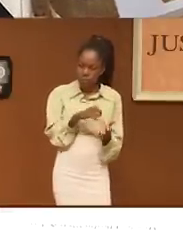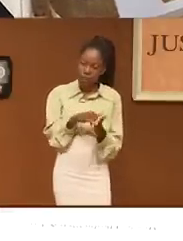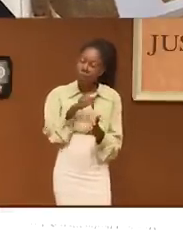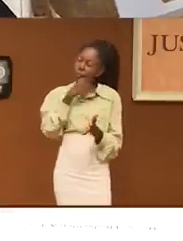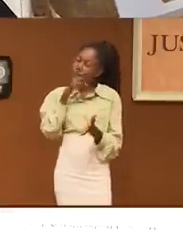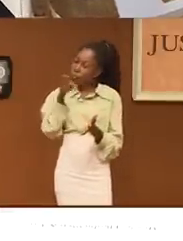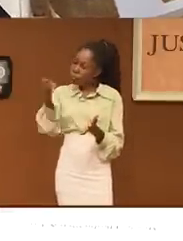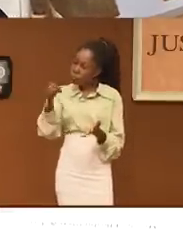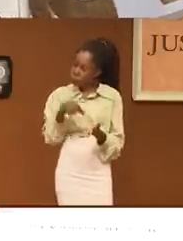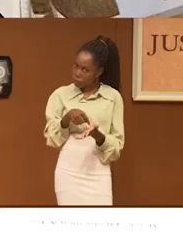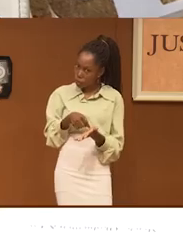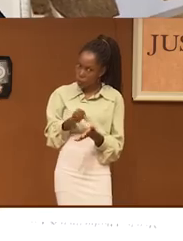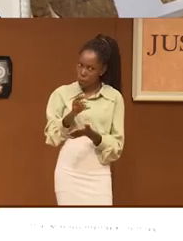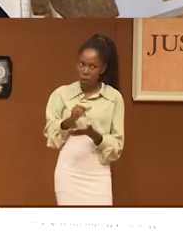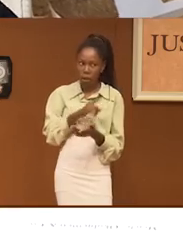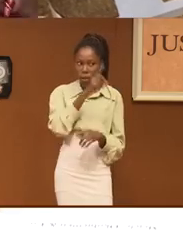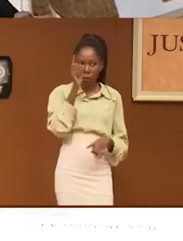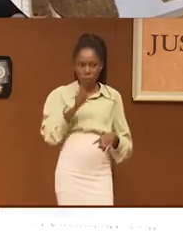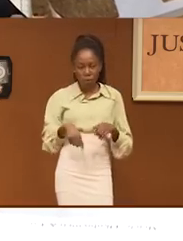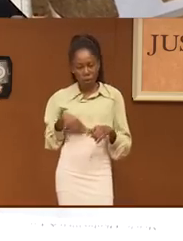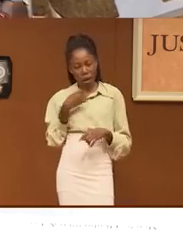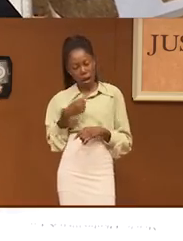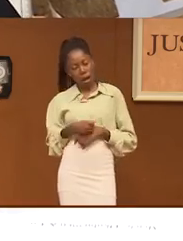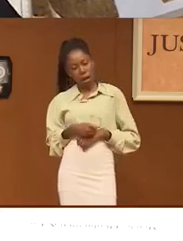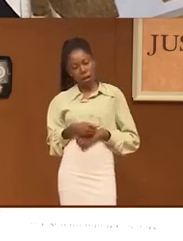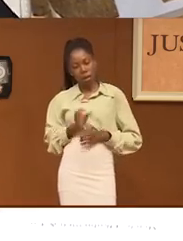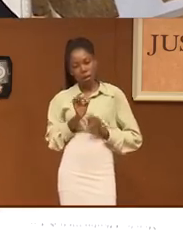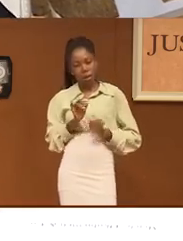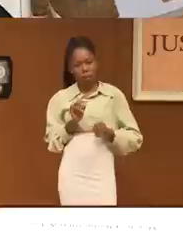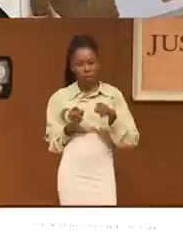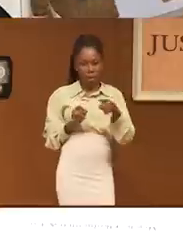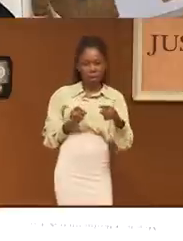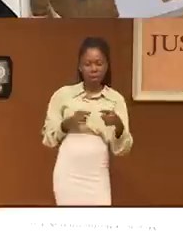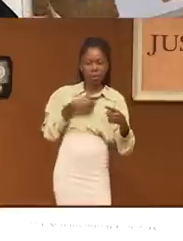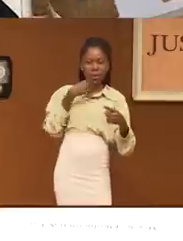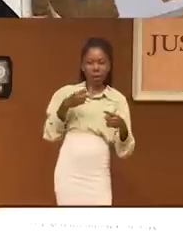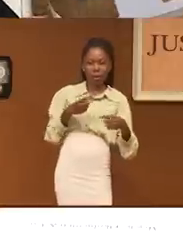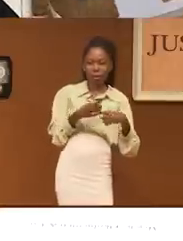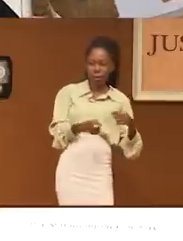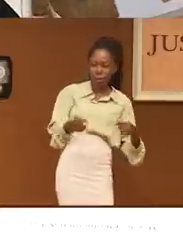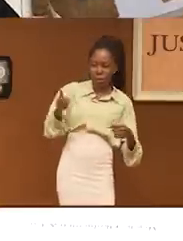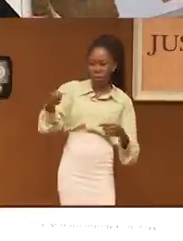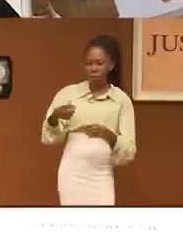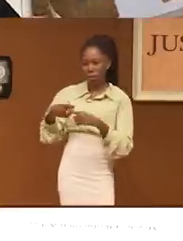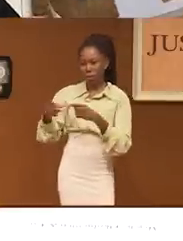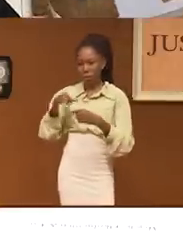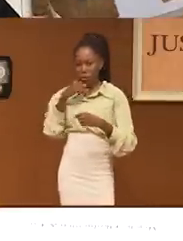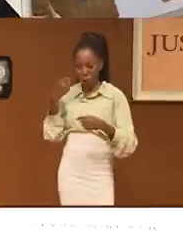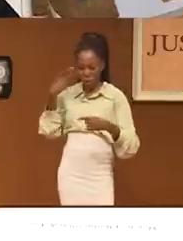owing him. So that I won't give judgment on a sum that is higher than what you are owing.